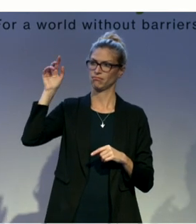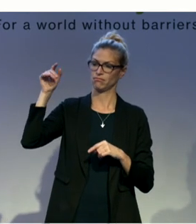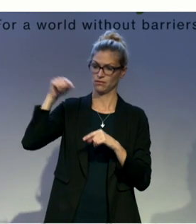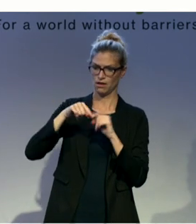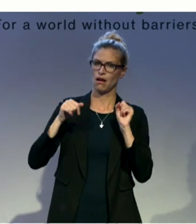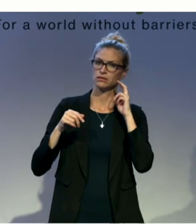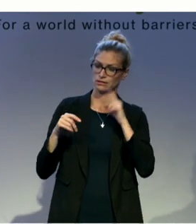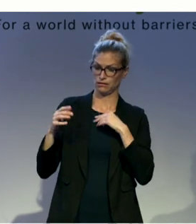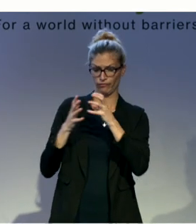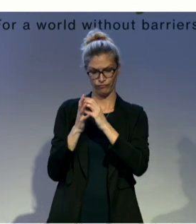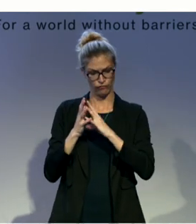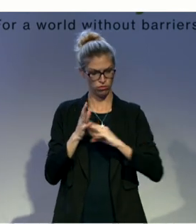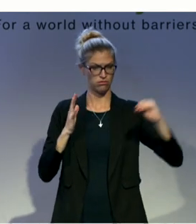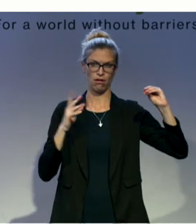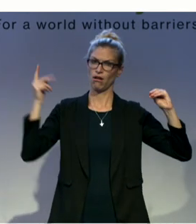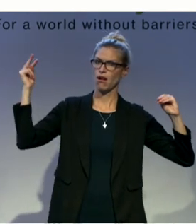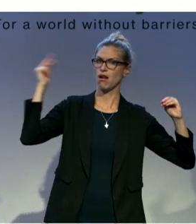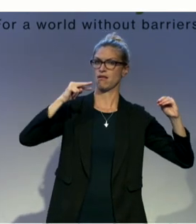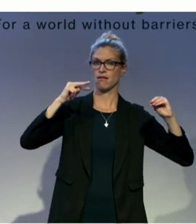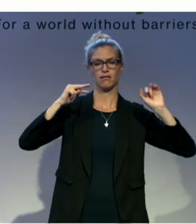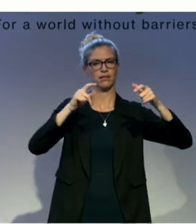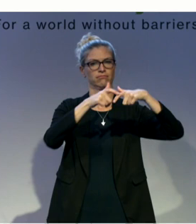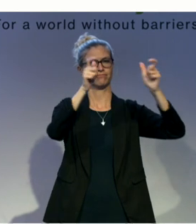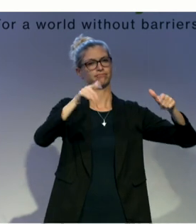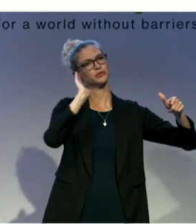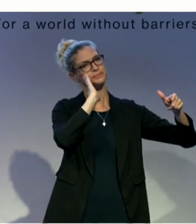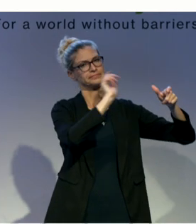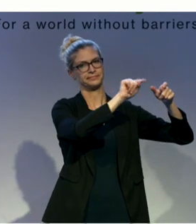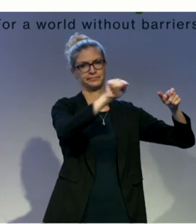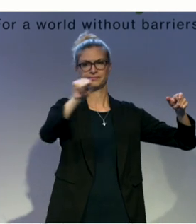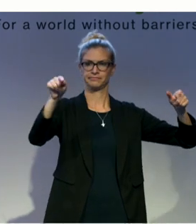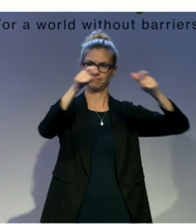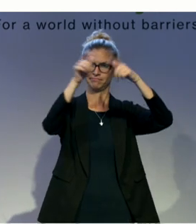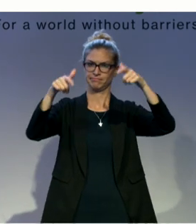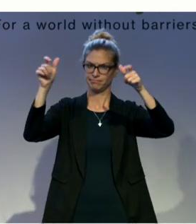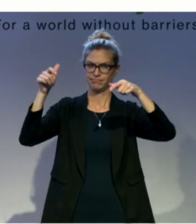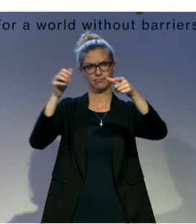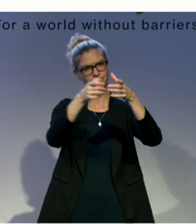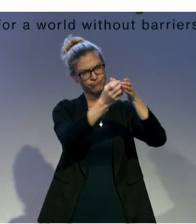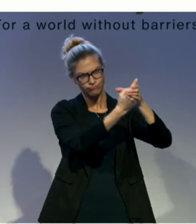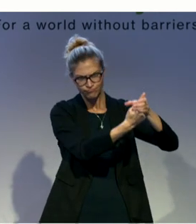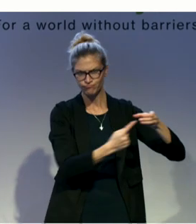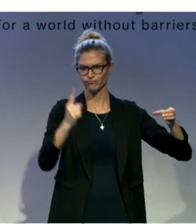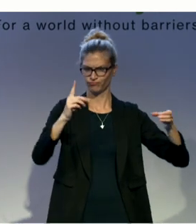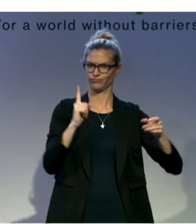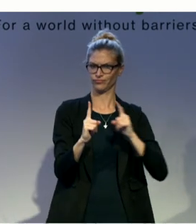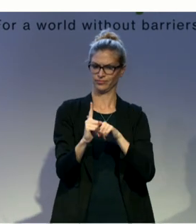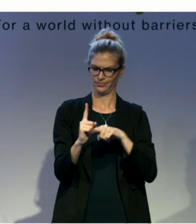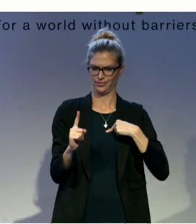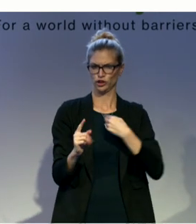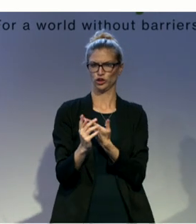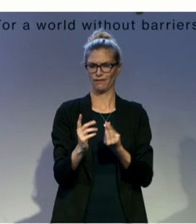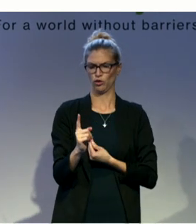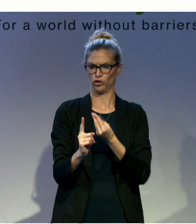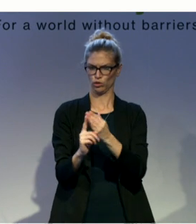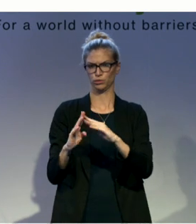transition from institutional model of social services to community-based